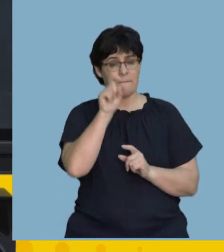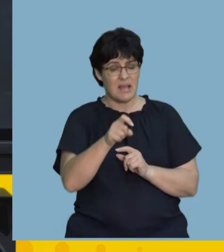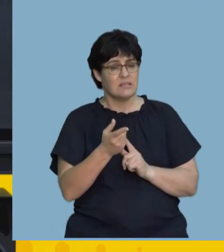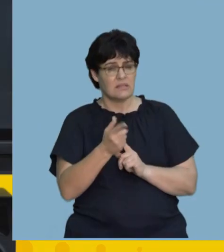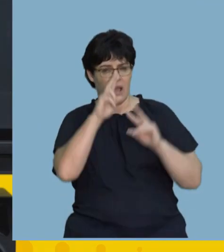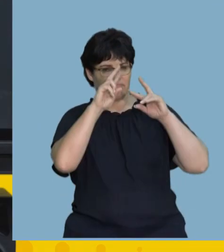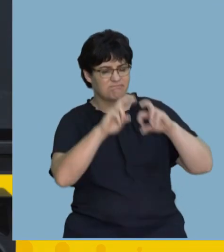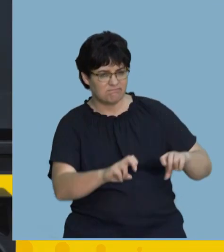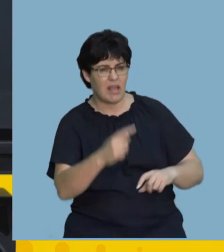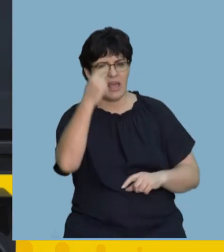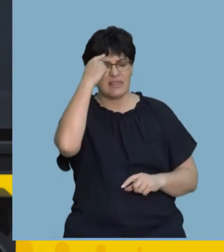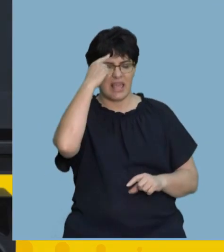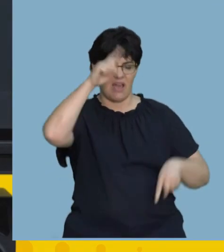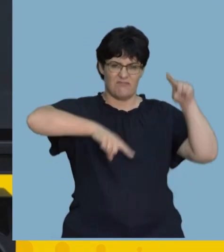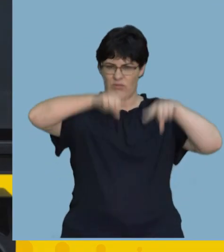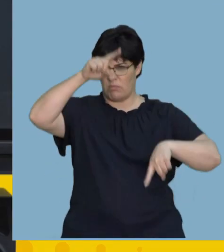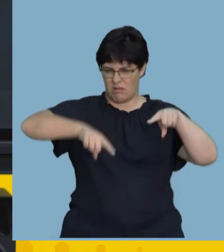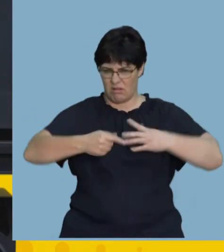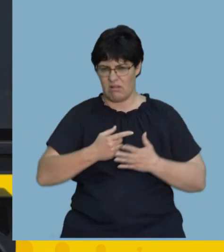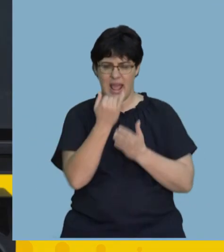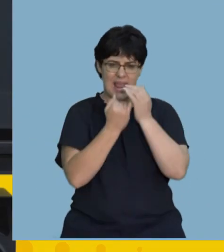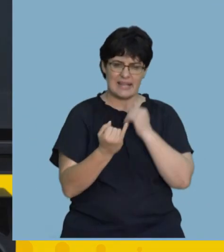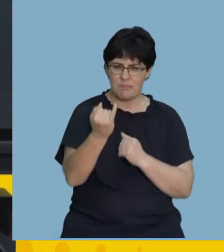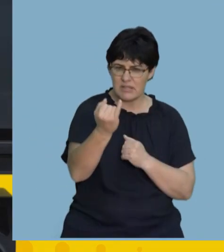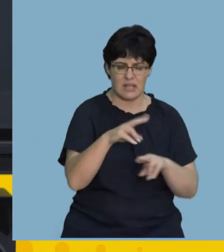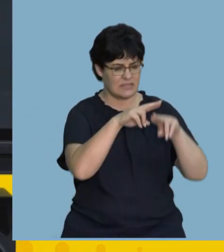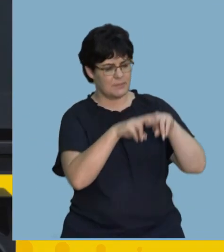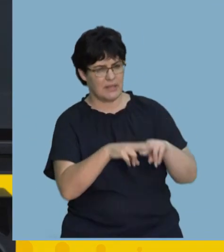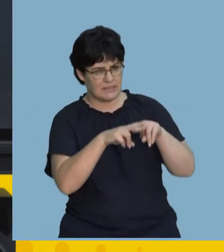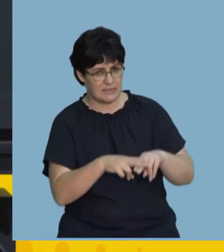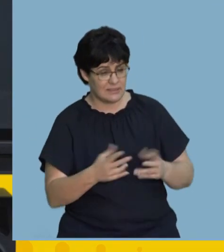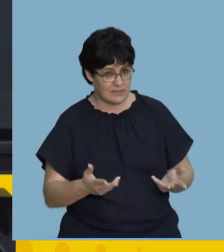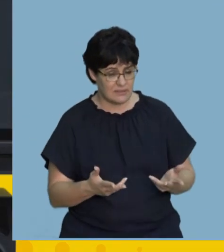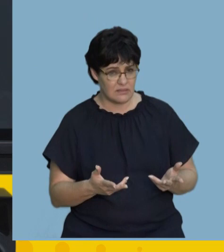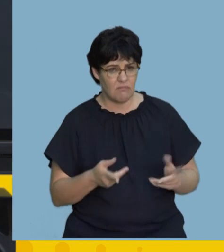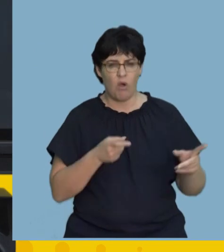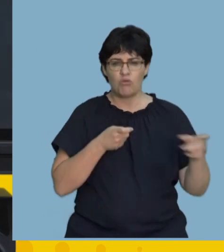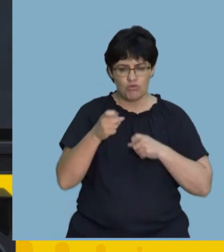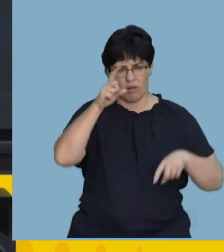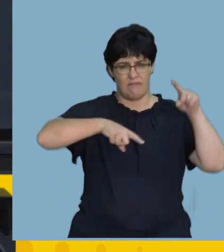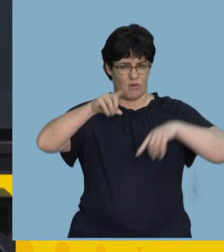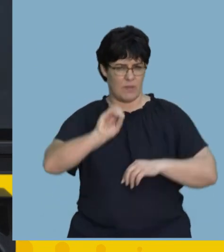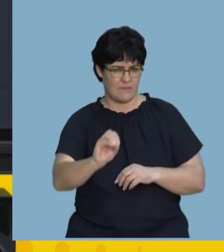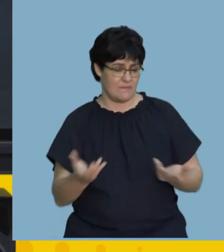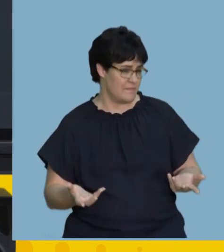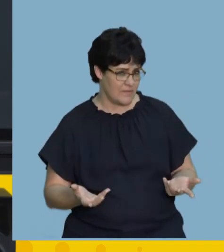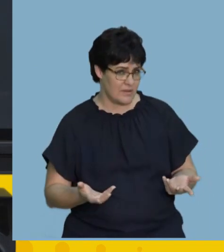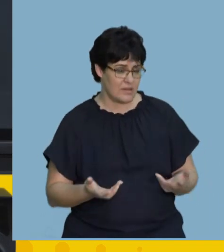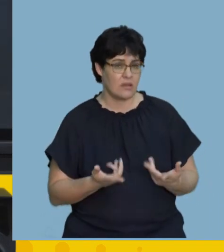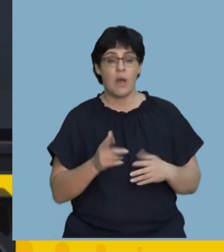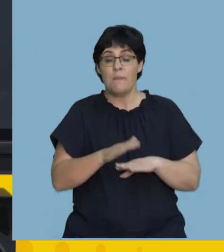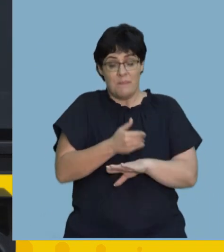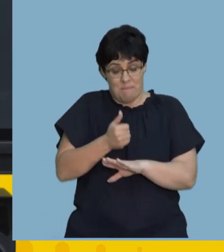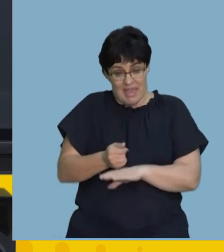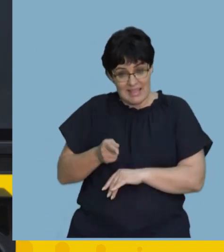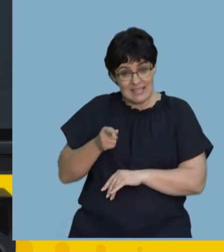the variables, the independent, the dependent, as well as the controlled variable. So, and based on the